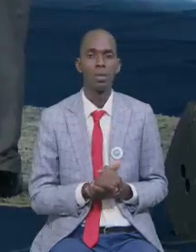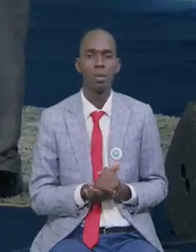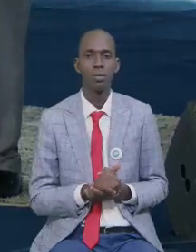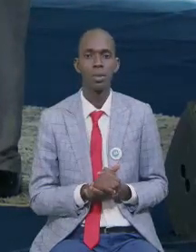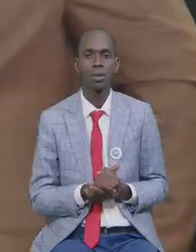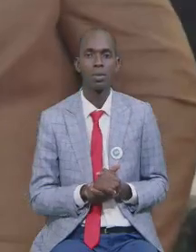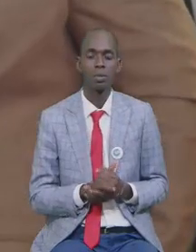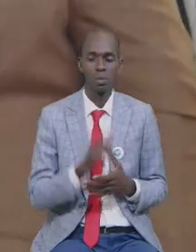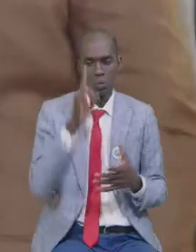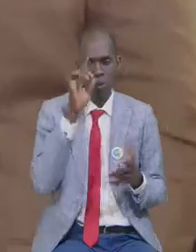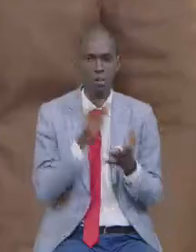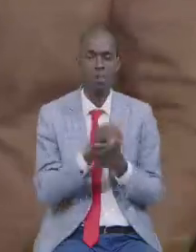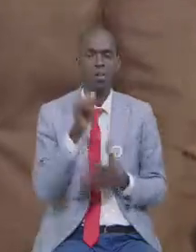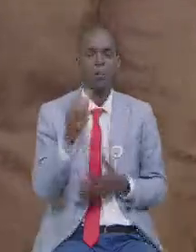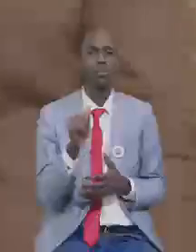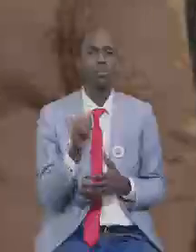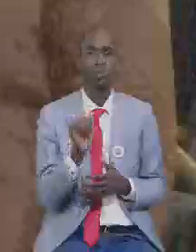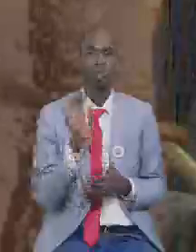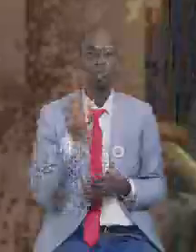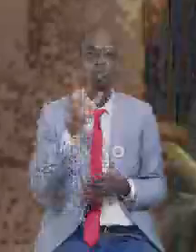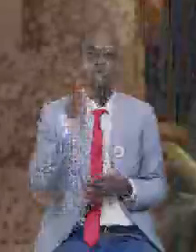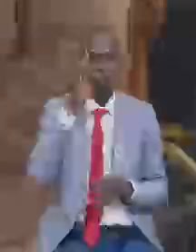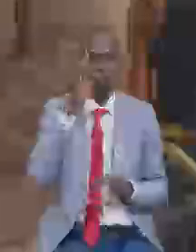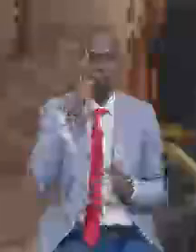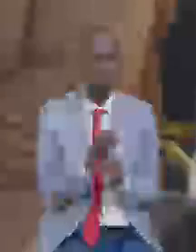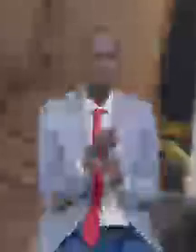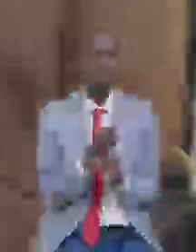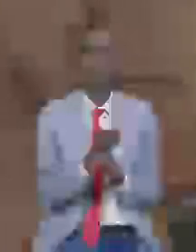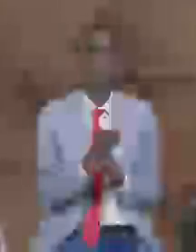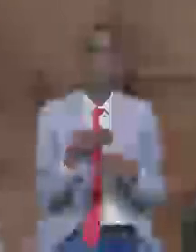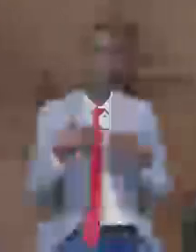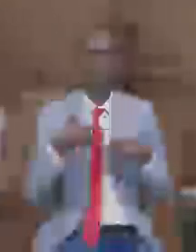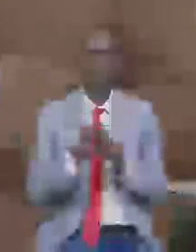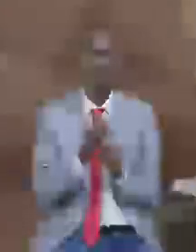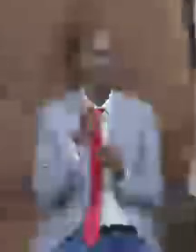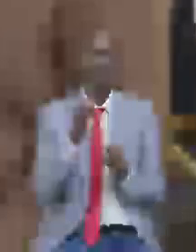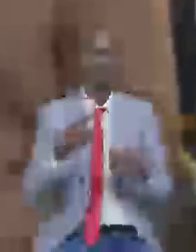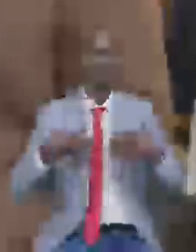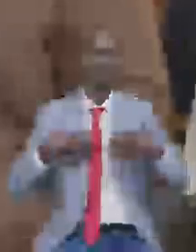Believe. Your faith has made you whole.